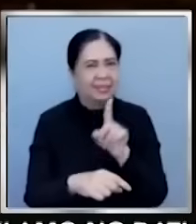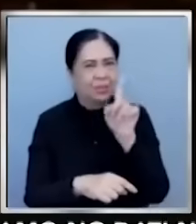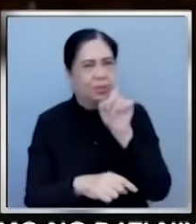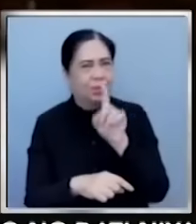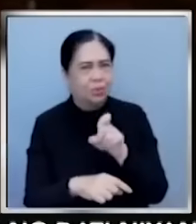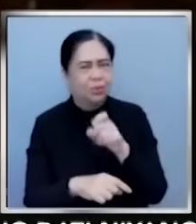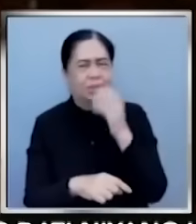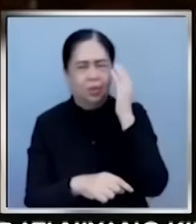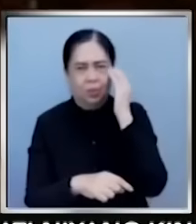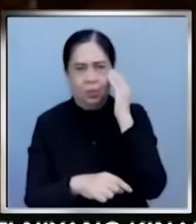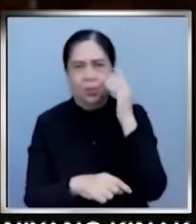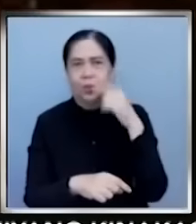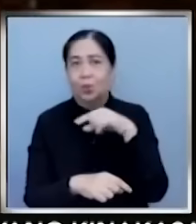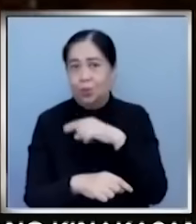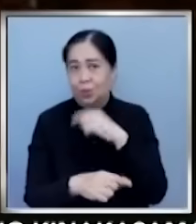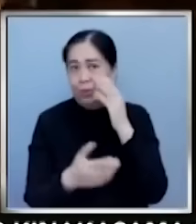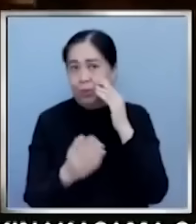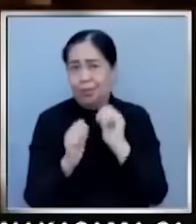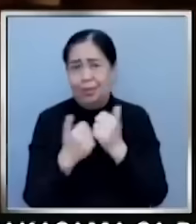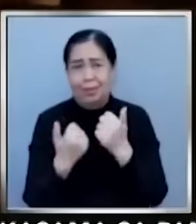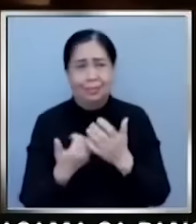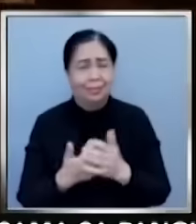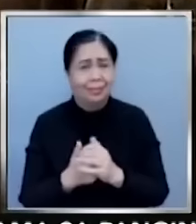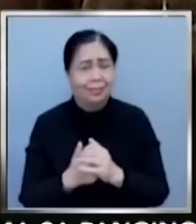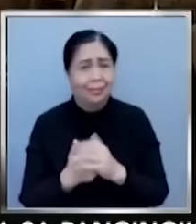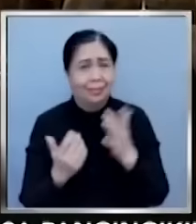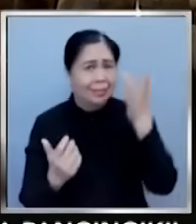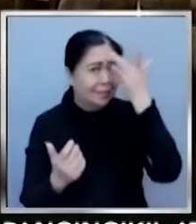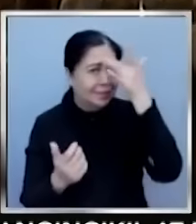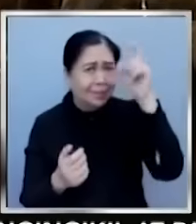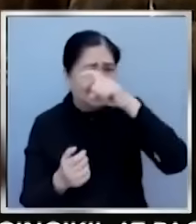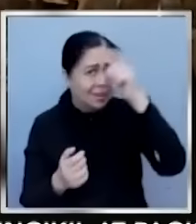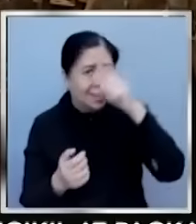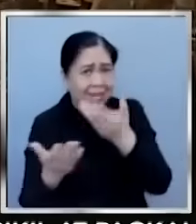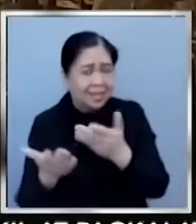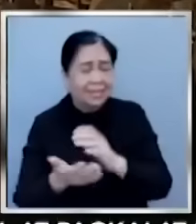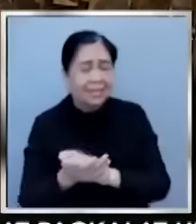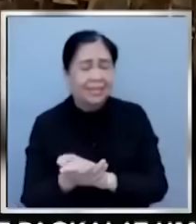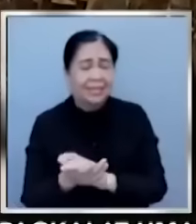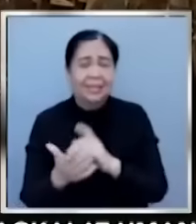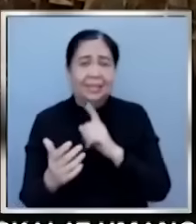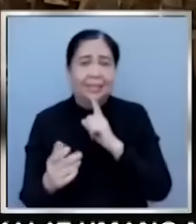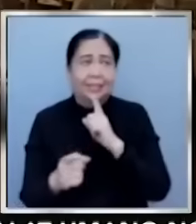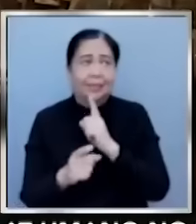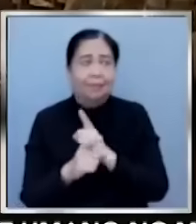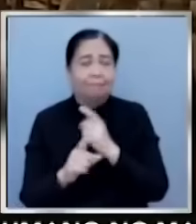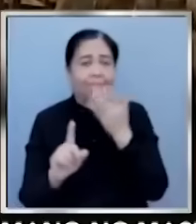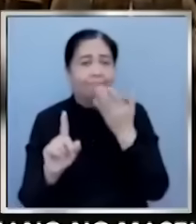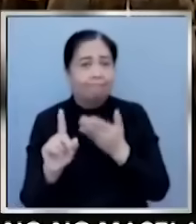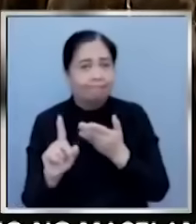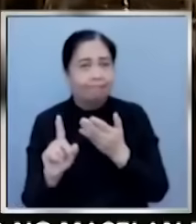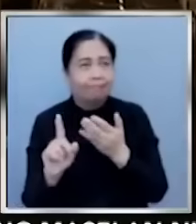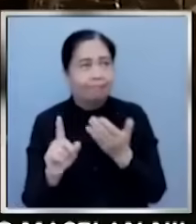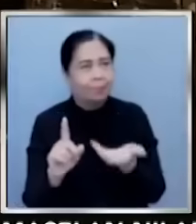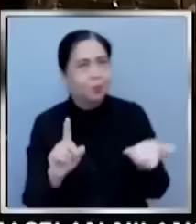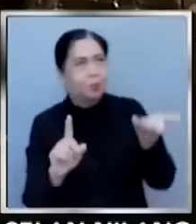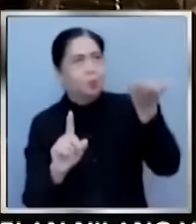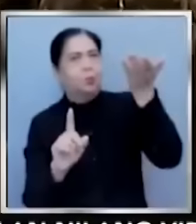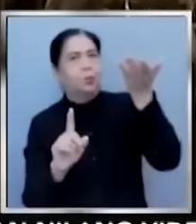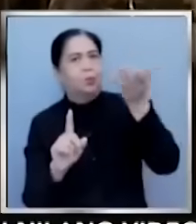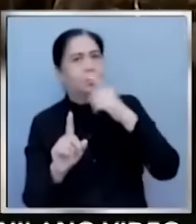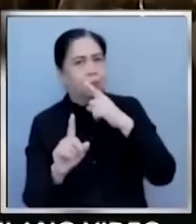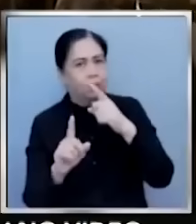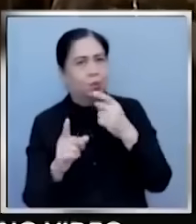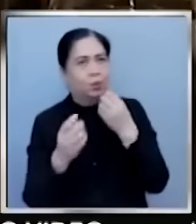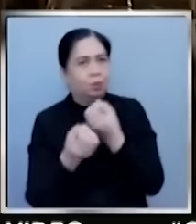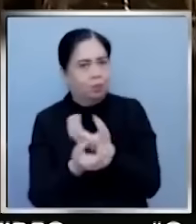din nating lahat kung gaano siya katalino. She really stood out and she really delivered